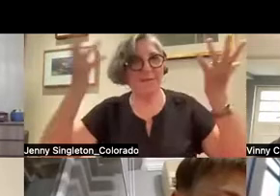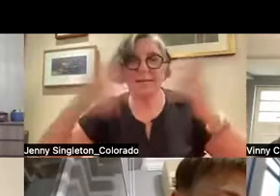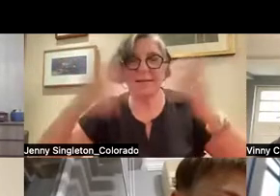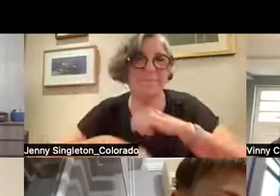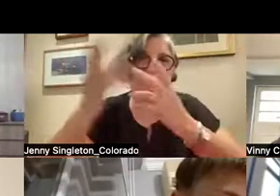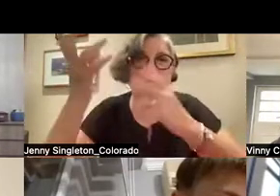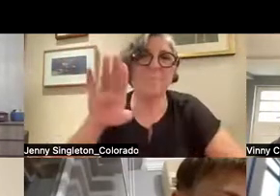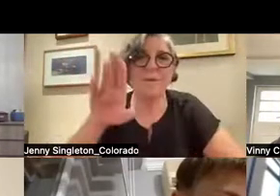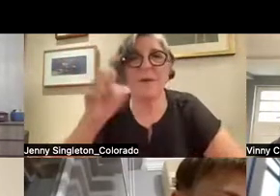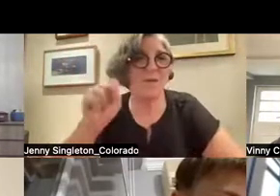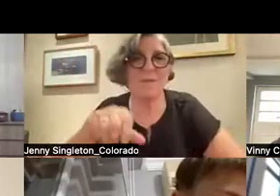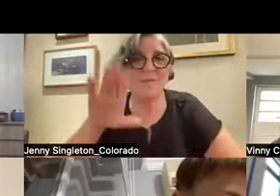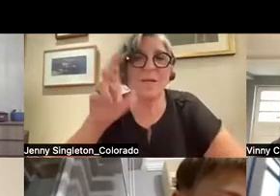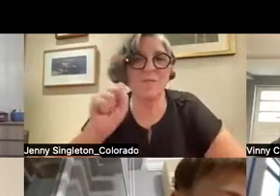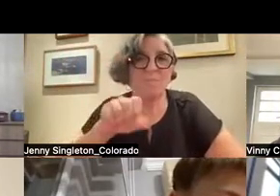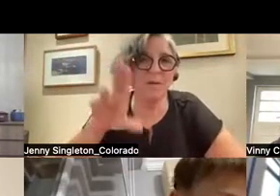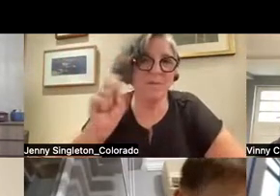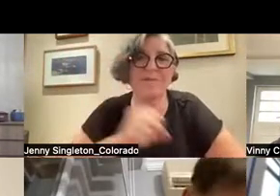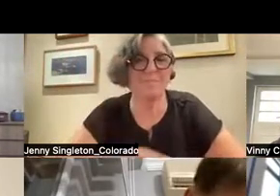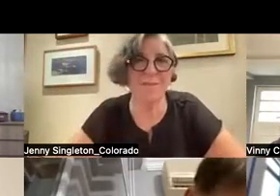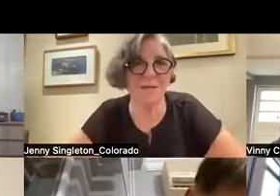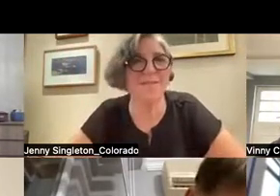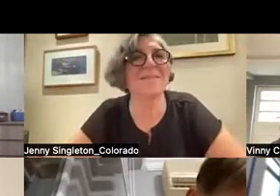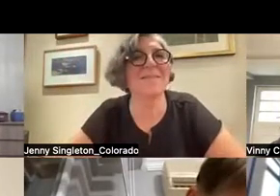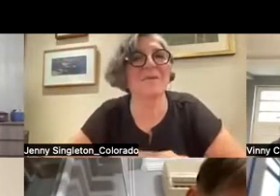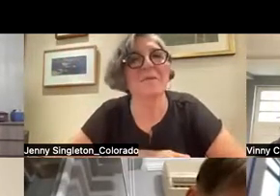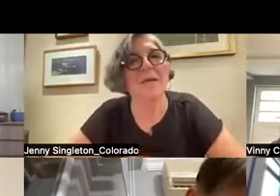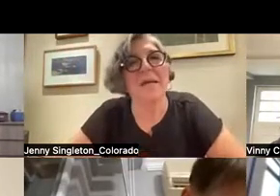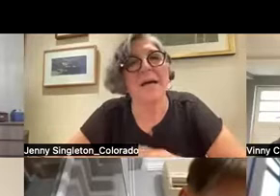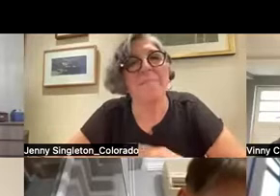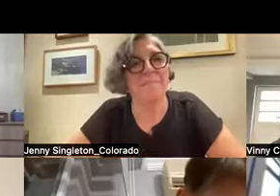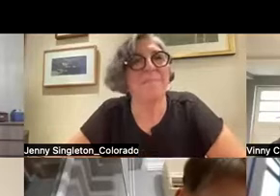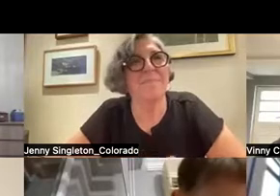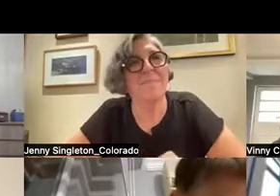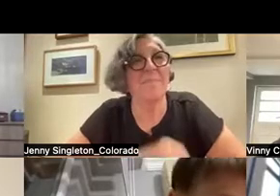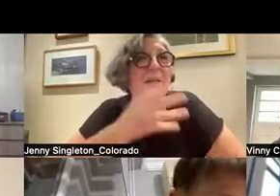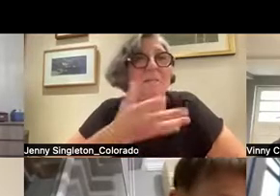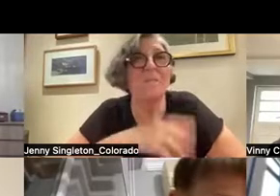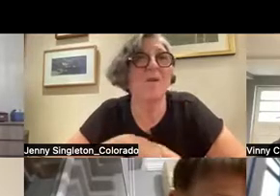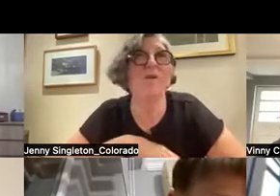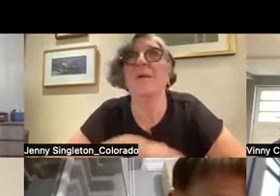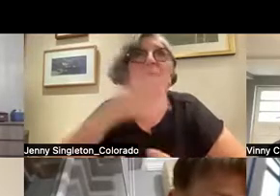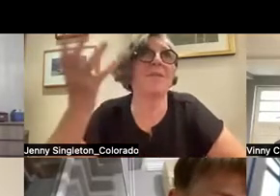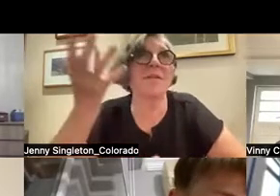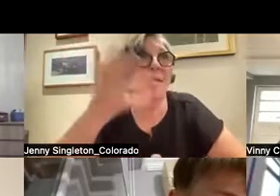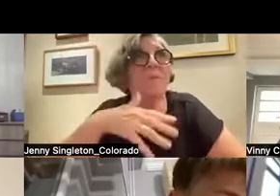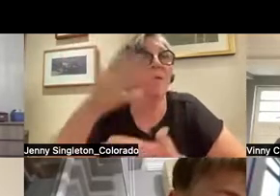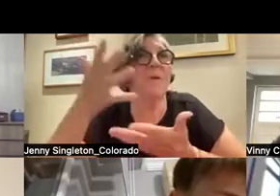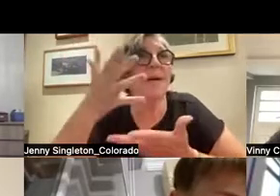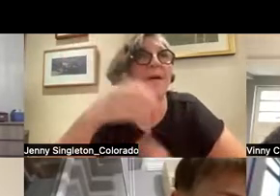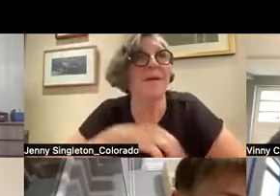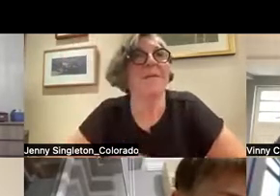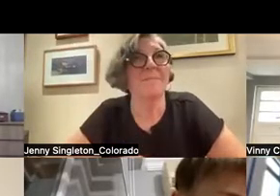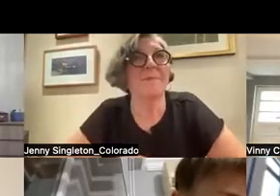bus was like no point. Everyone spells bus, B-U-S. So, but there could be another